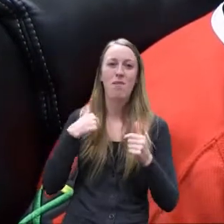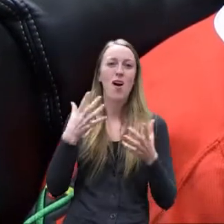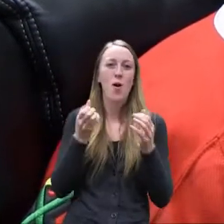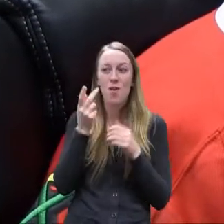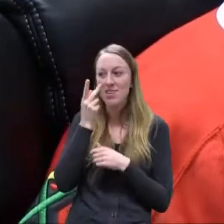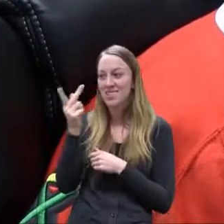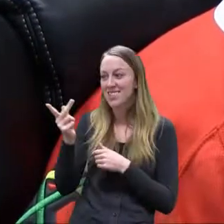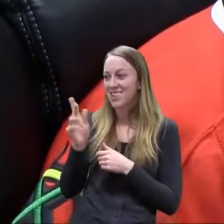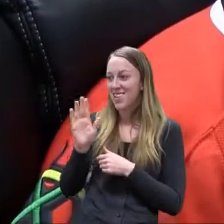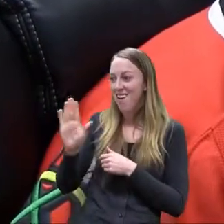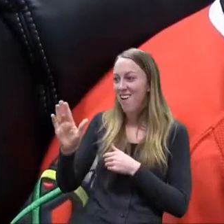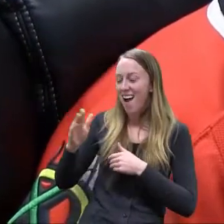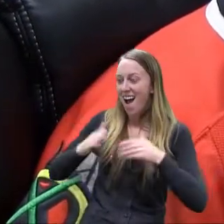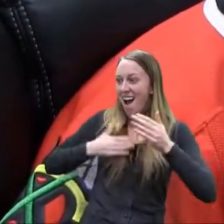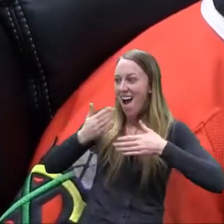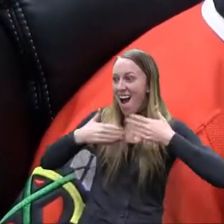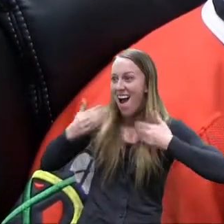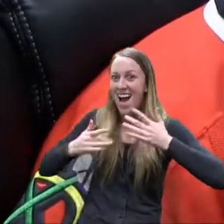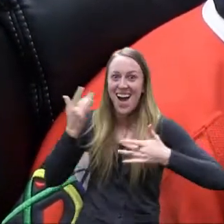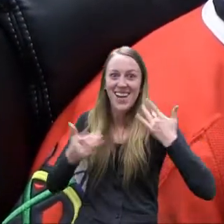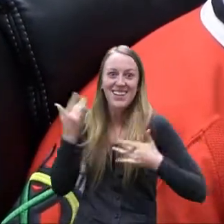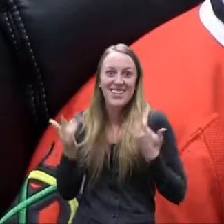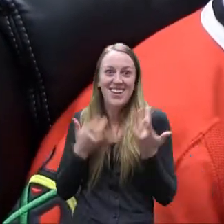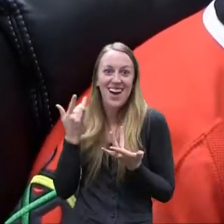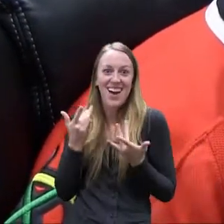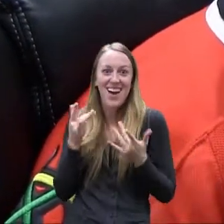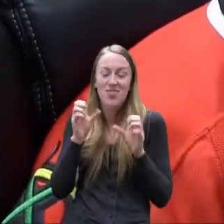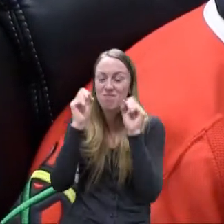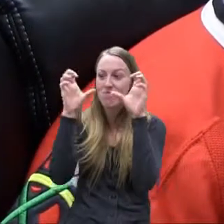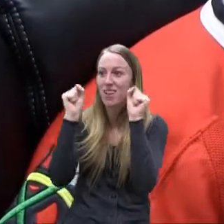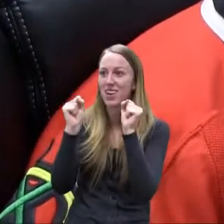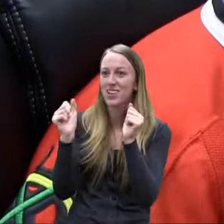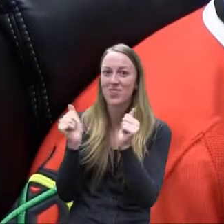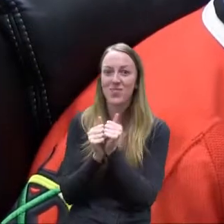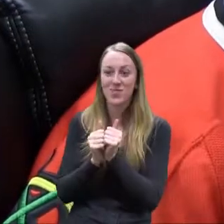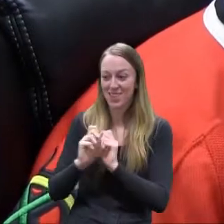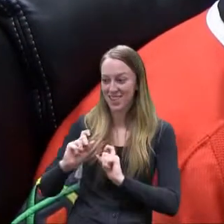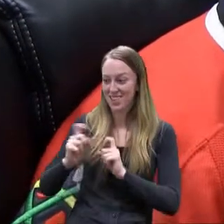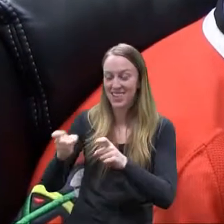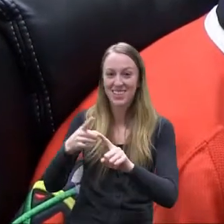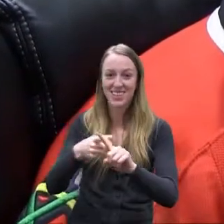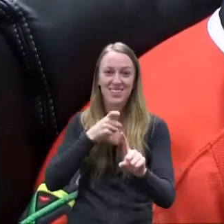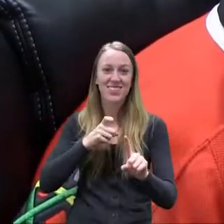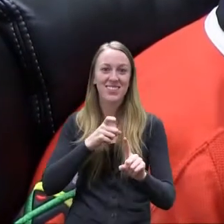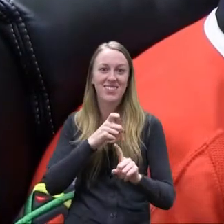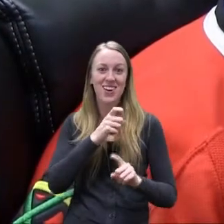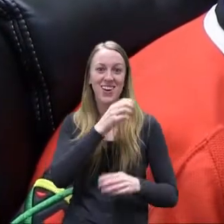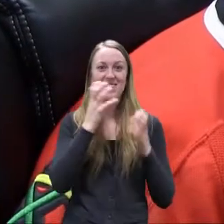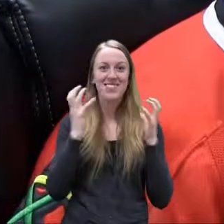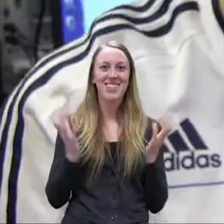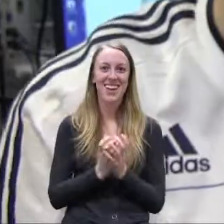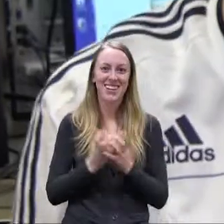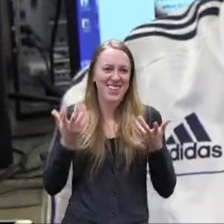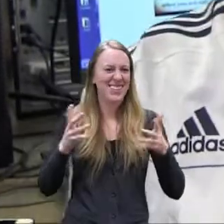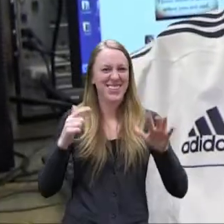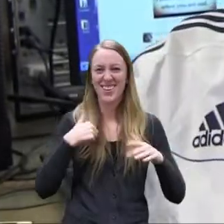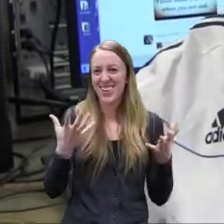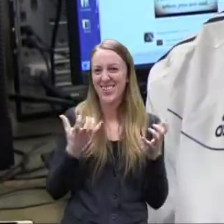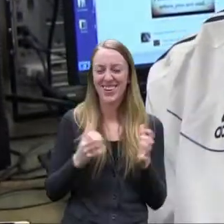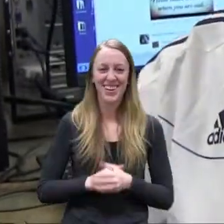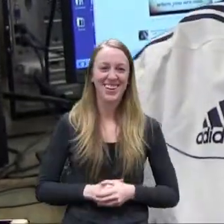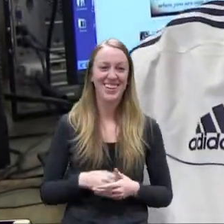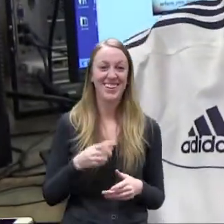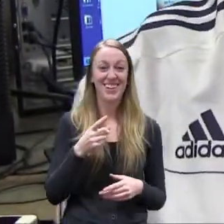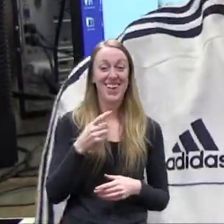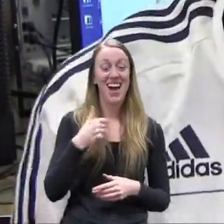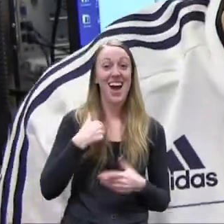and is in wonderment at what Santa brought her. It's all I need. That is the best thing that could happen for me. And what would you like for